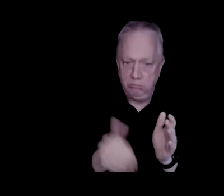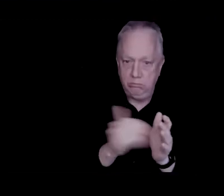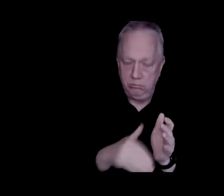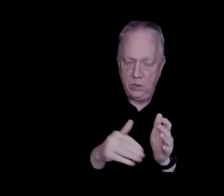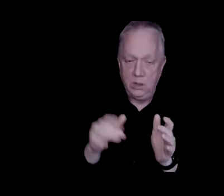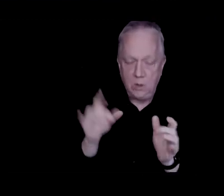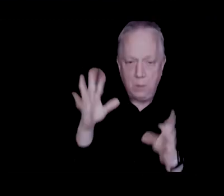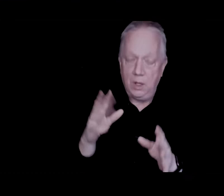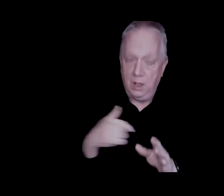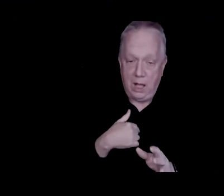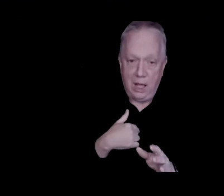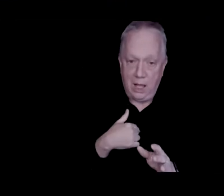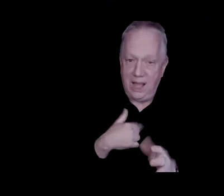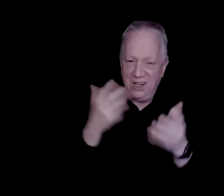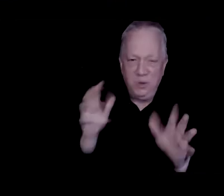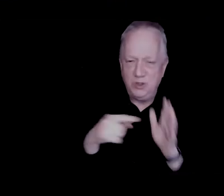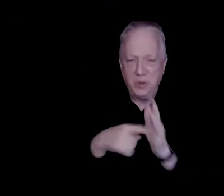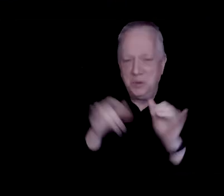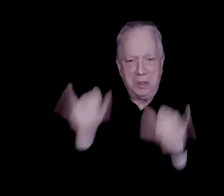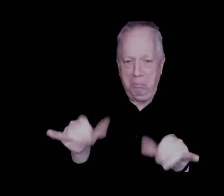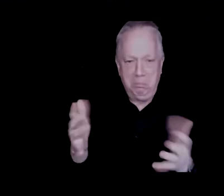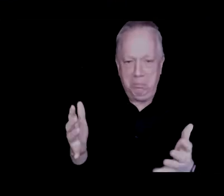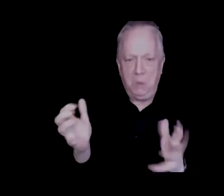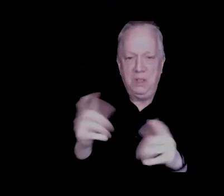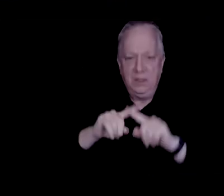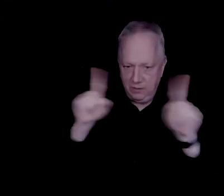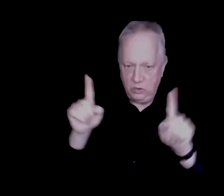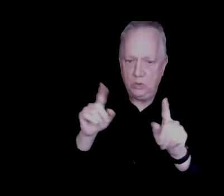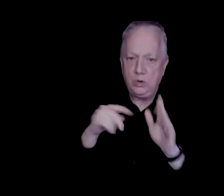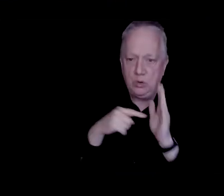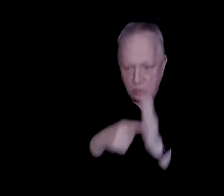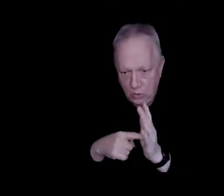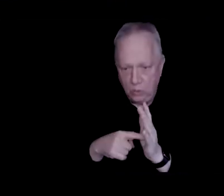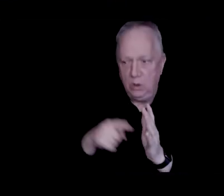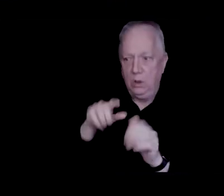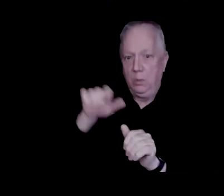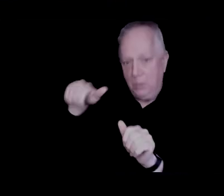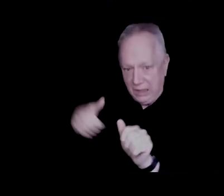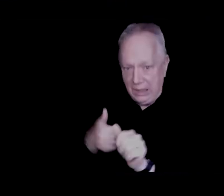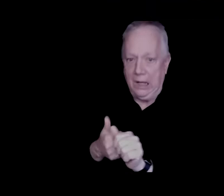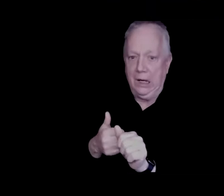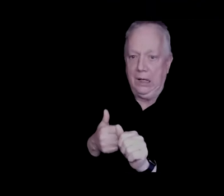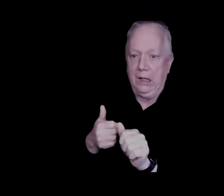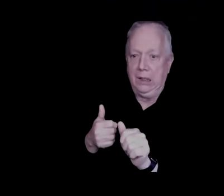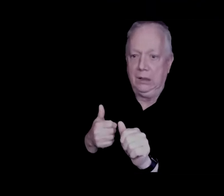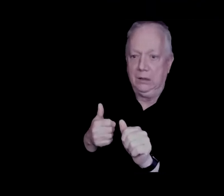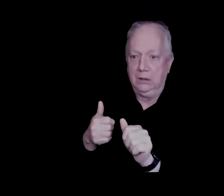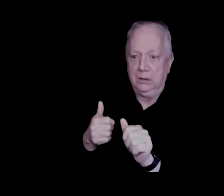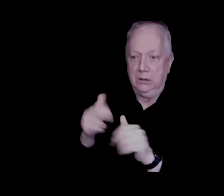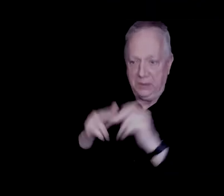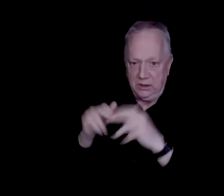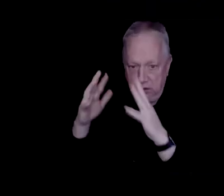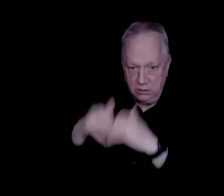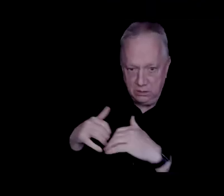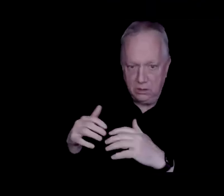horrible. And I didn't want to show this. I wanted to show that behind the ruins, there are